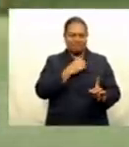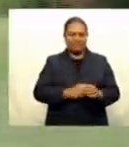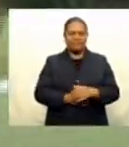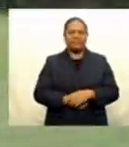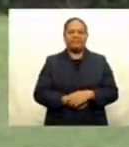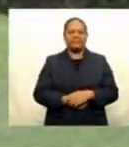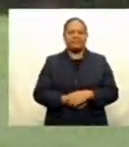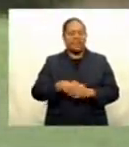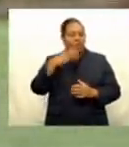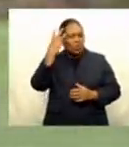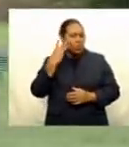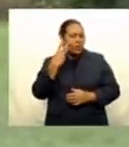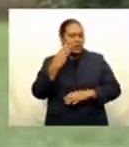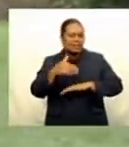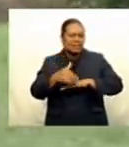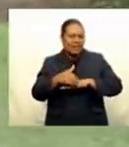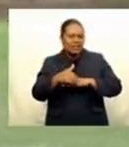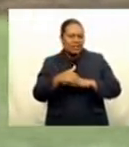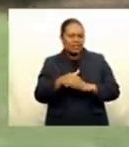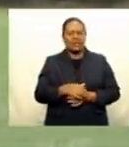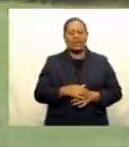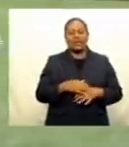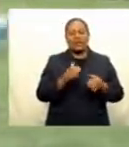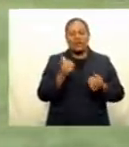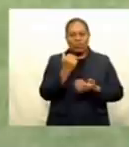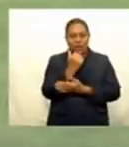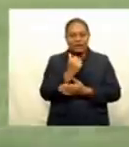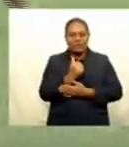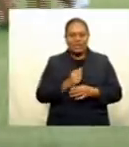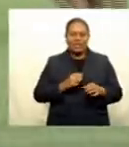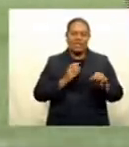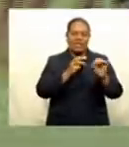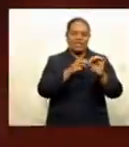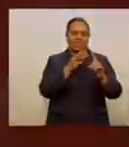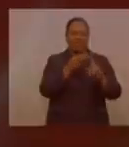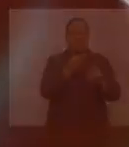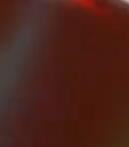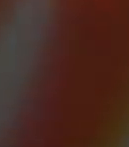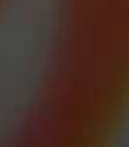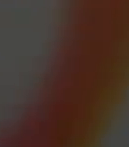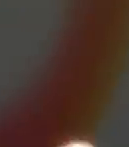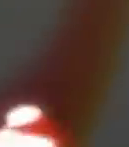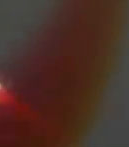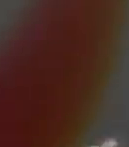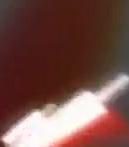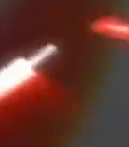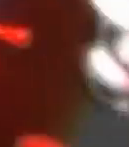And women's touch rugby aim for gold. This and more coming up.